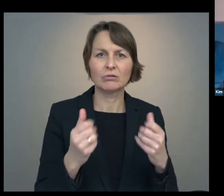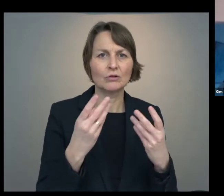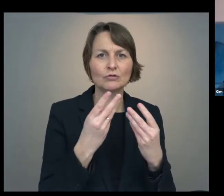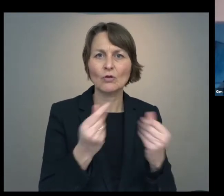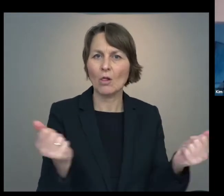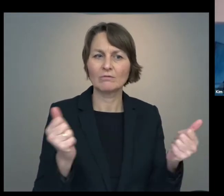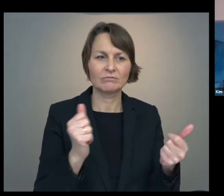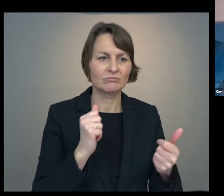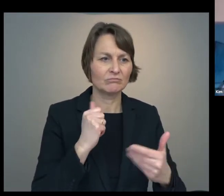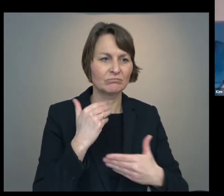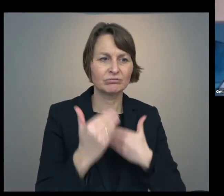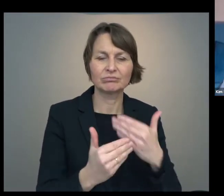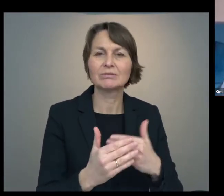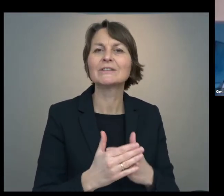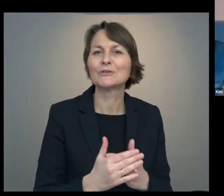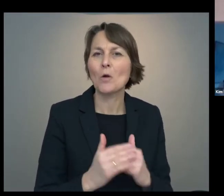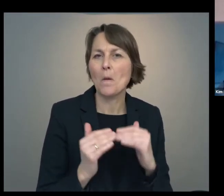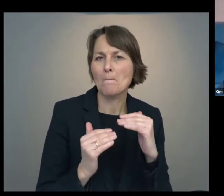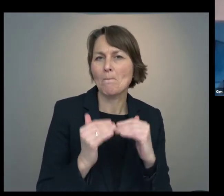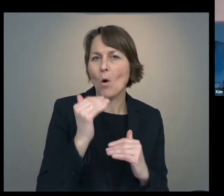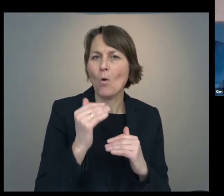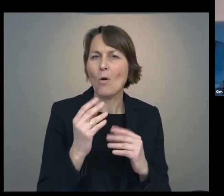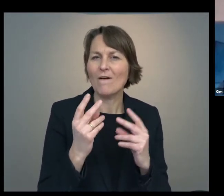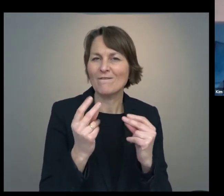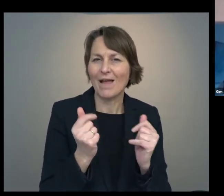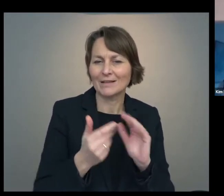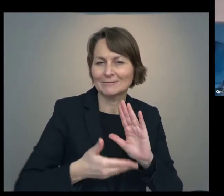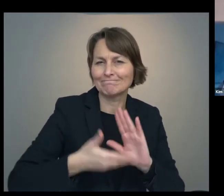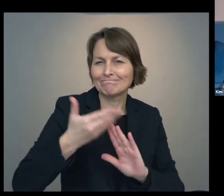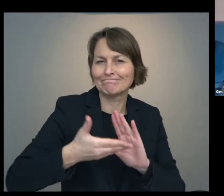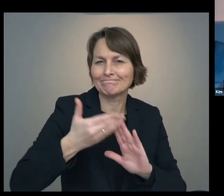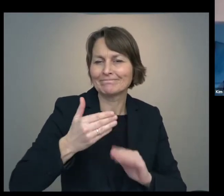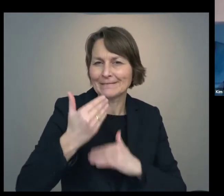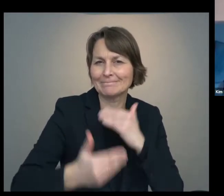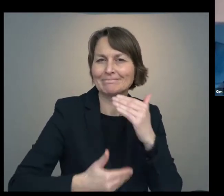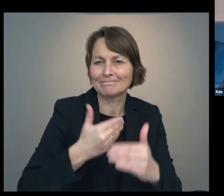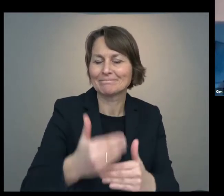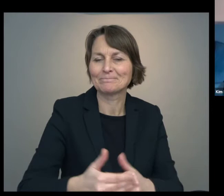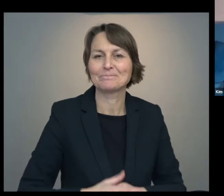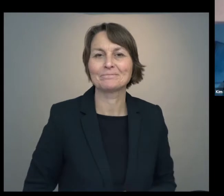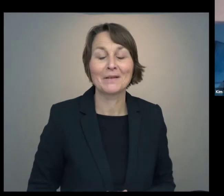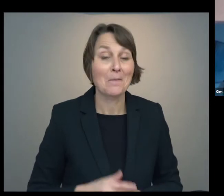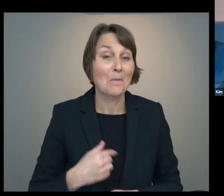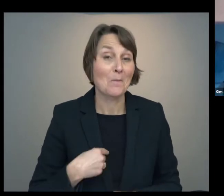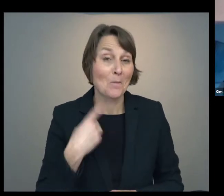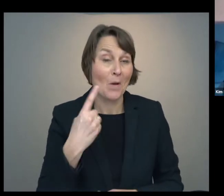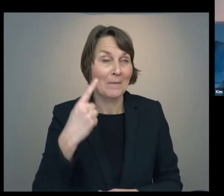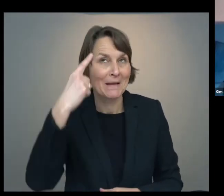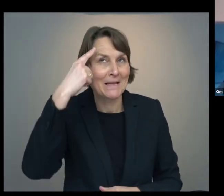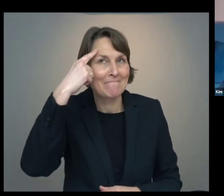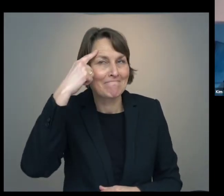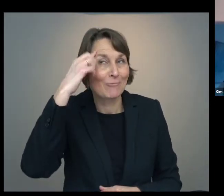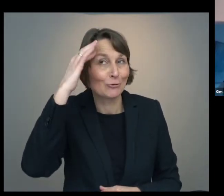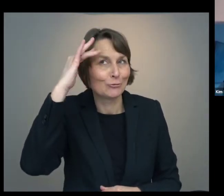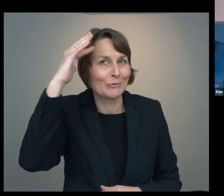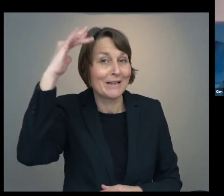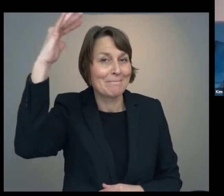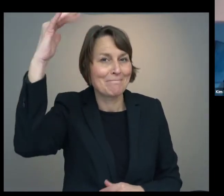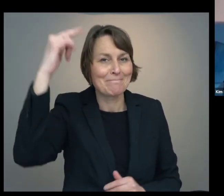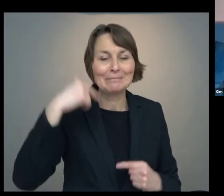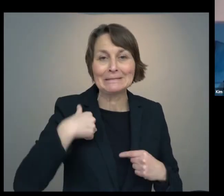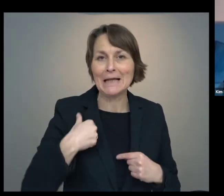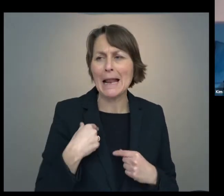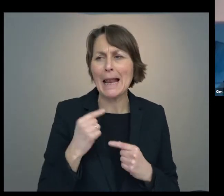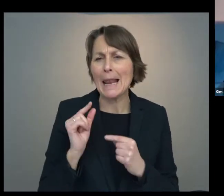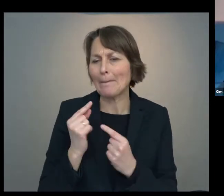can have more automation in our release process. And one of my dreams is that, and I